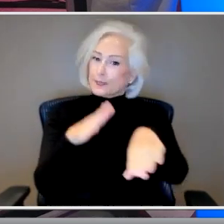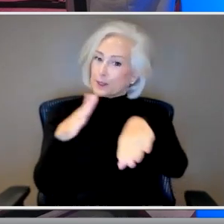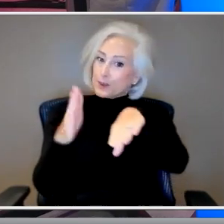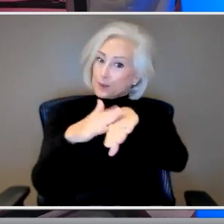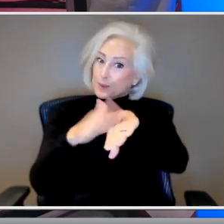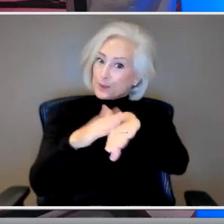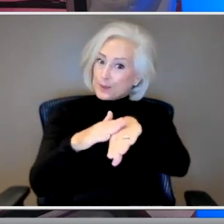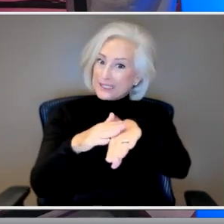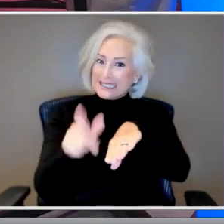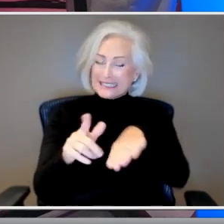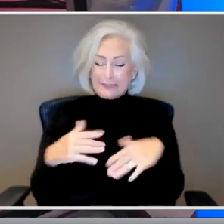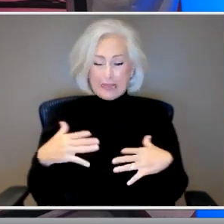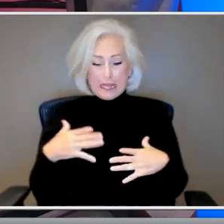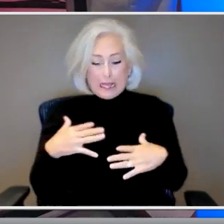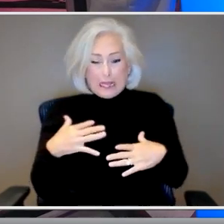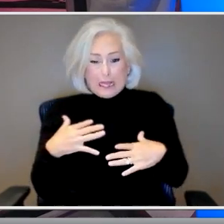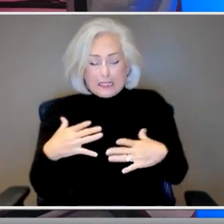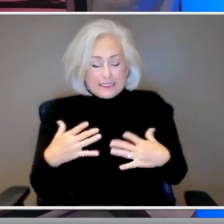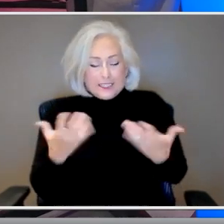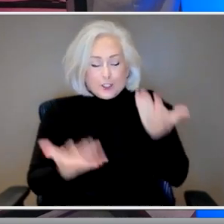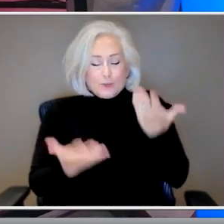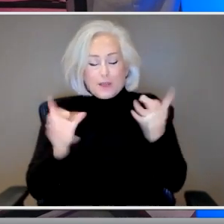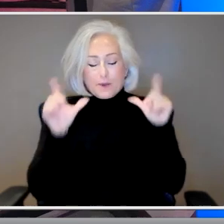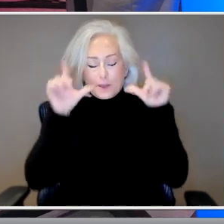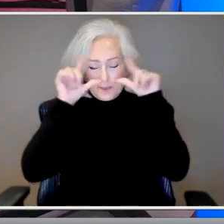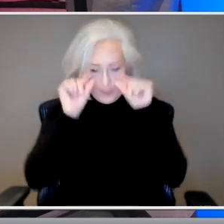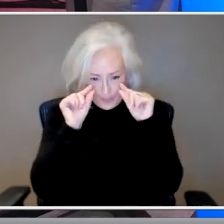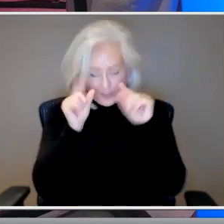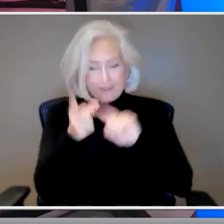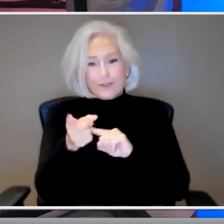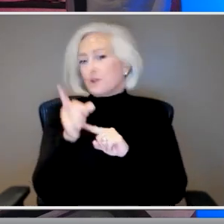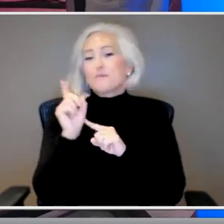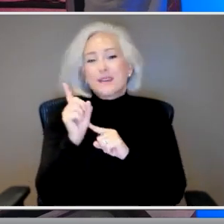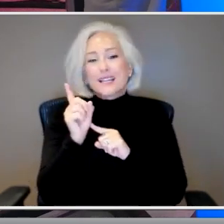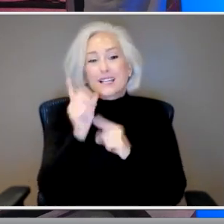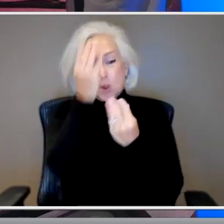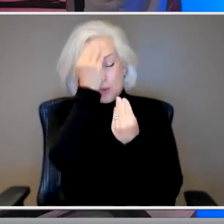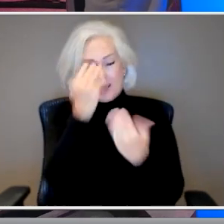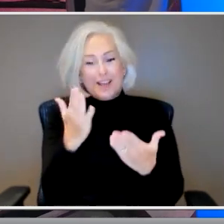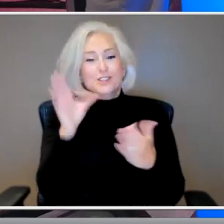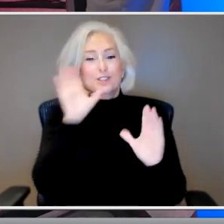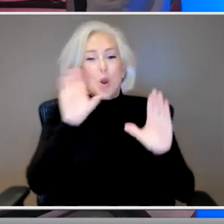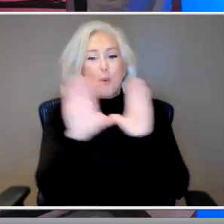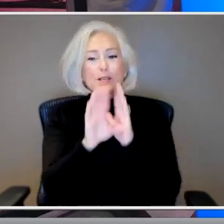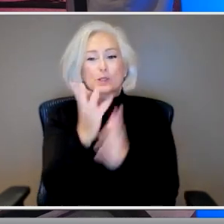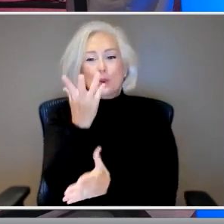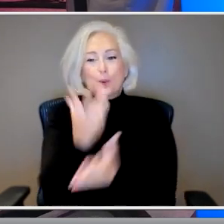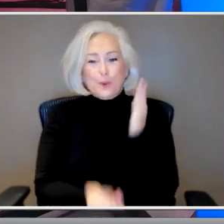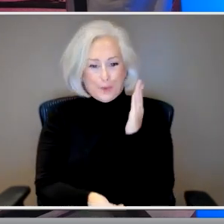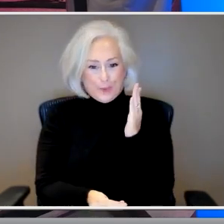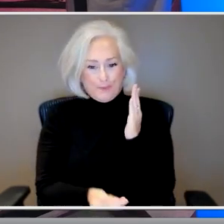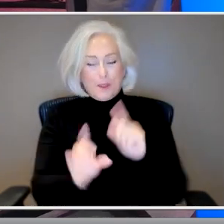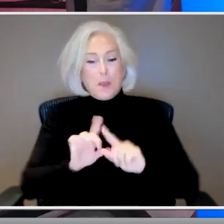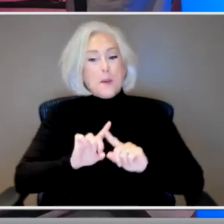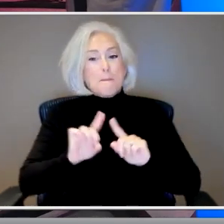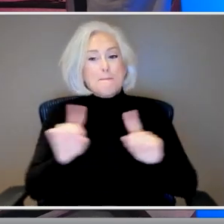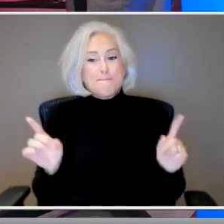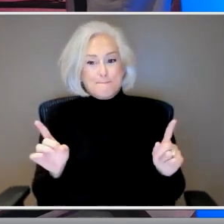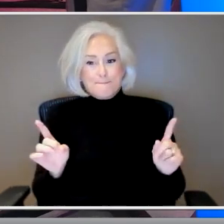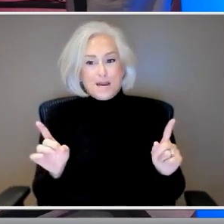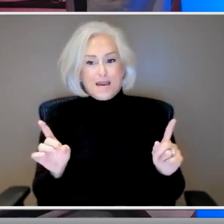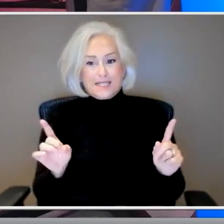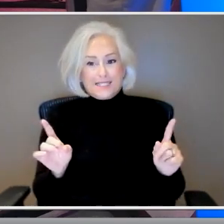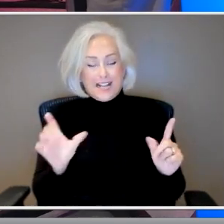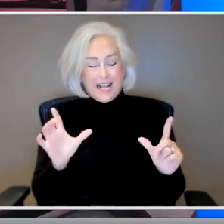squeamish, you might want to close your eyes for a moment. We'll let you know when the images are off the screen, but close your eyes now